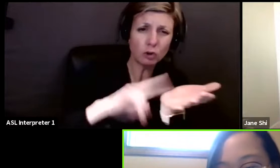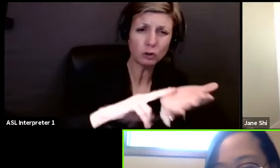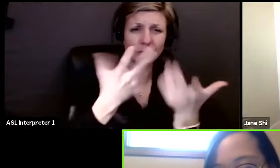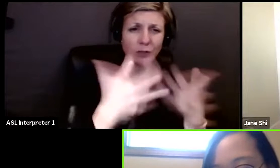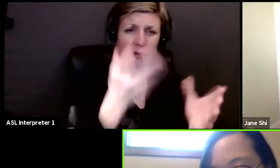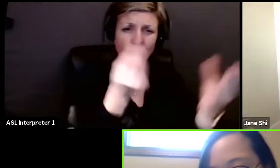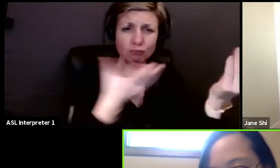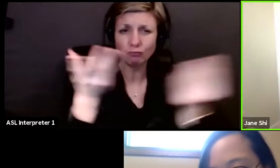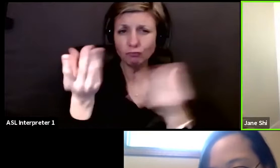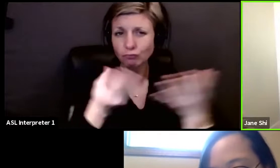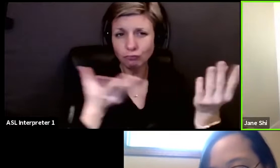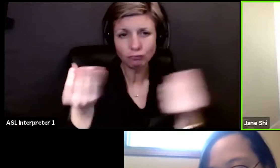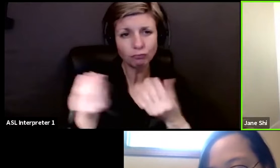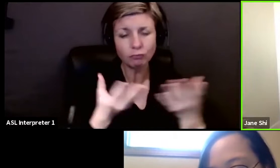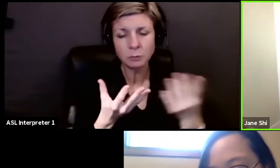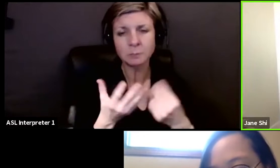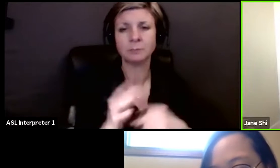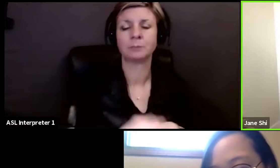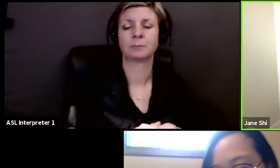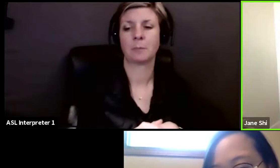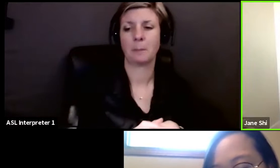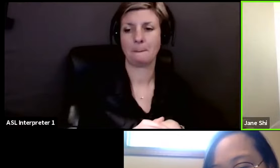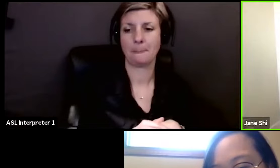Yes. So,